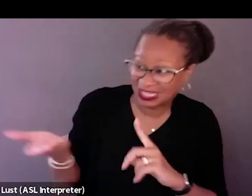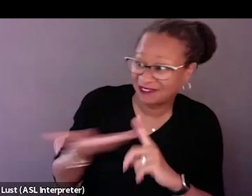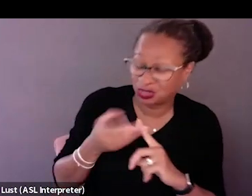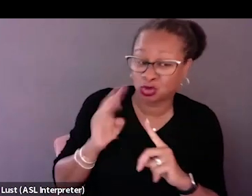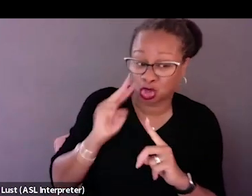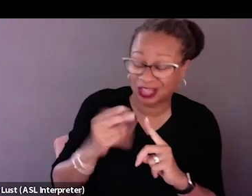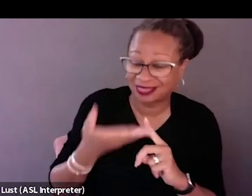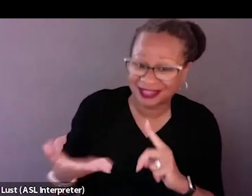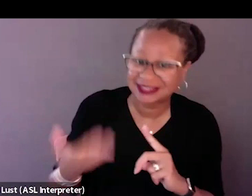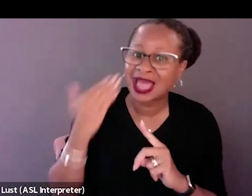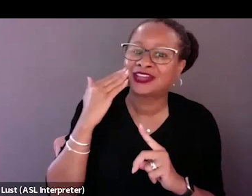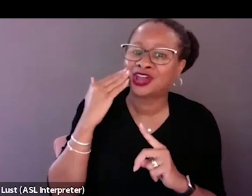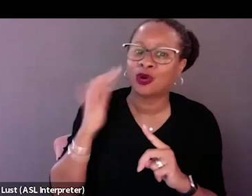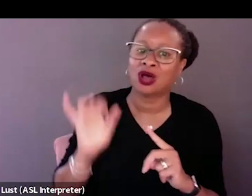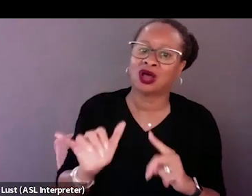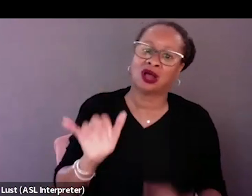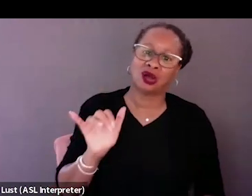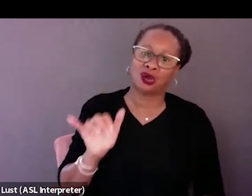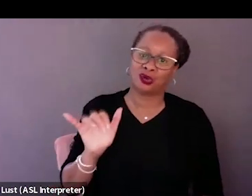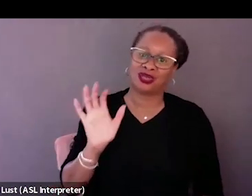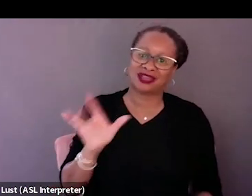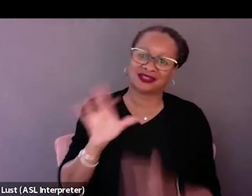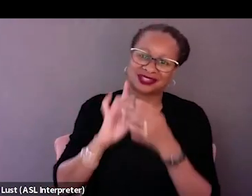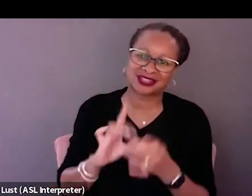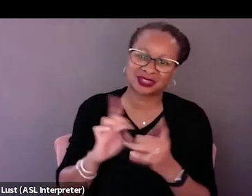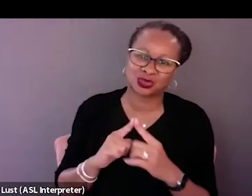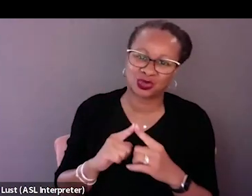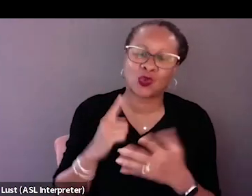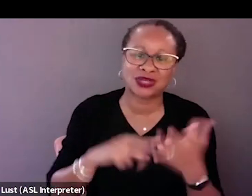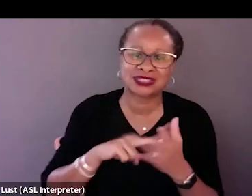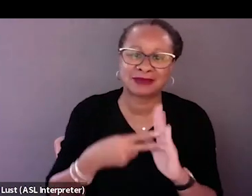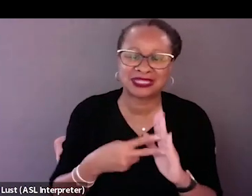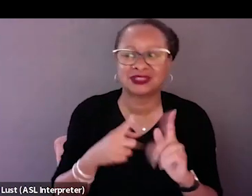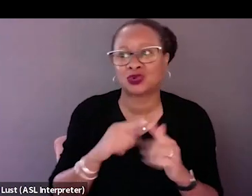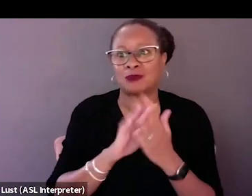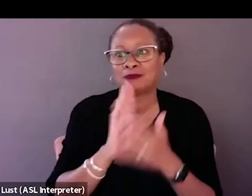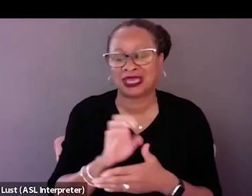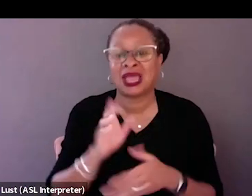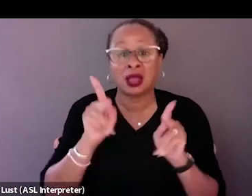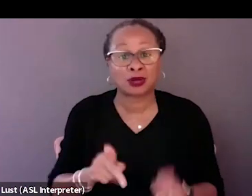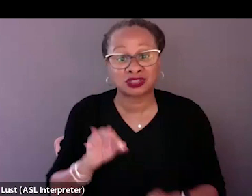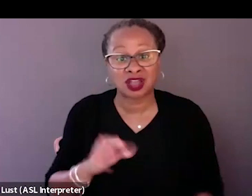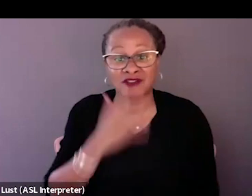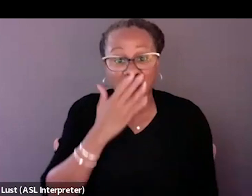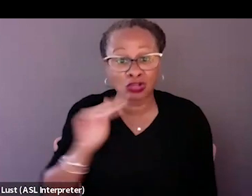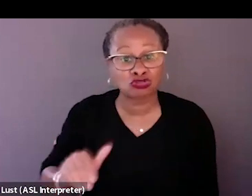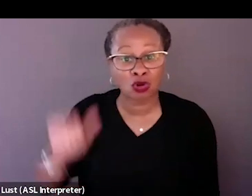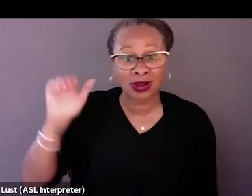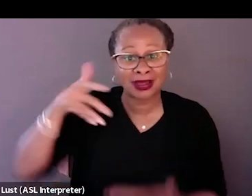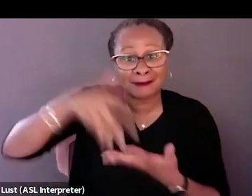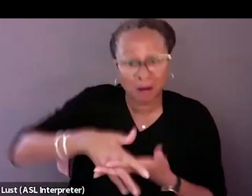and know that this has to do with what does it mean to be a person of color growing up immersed